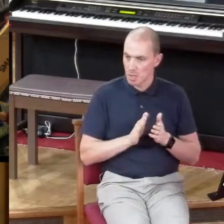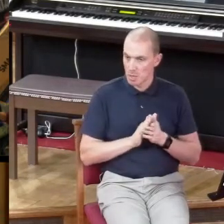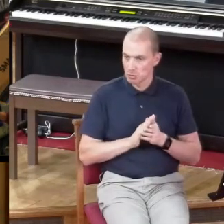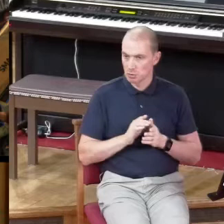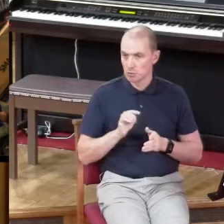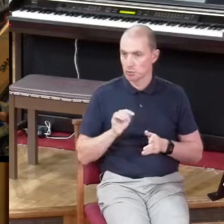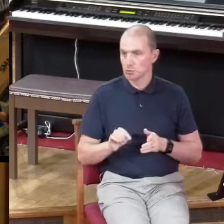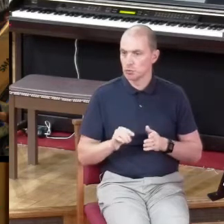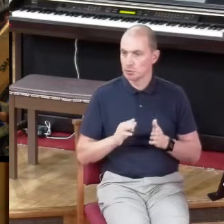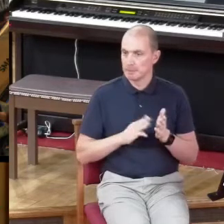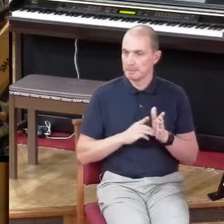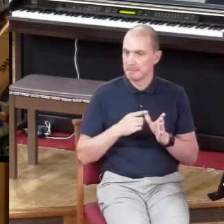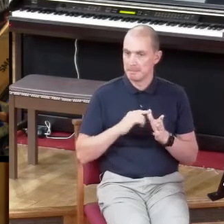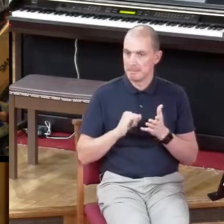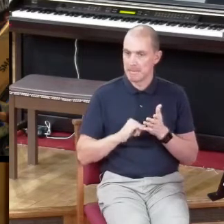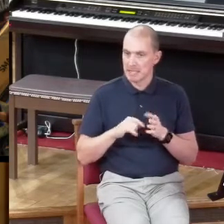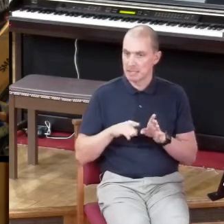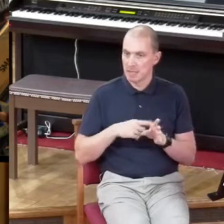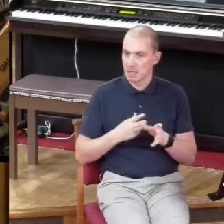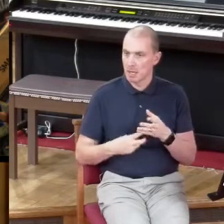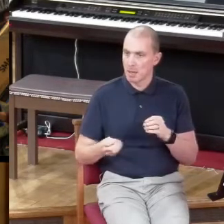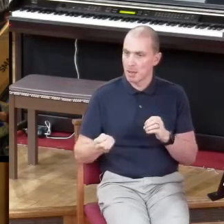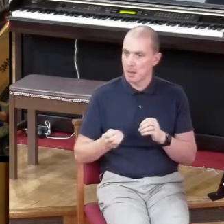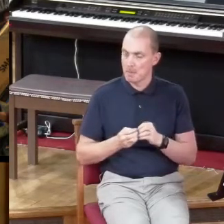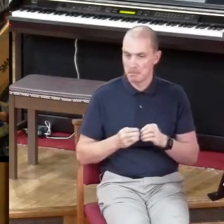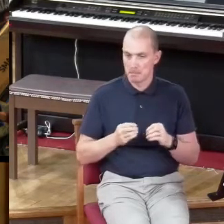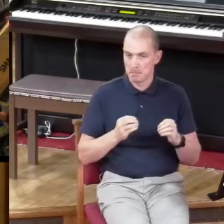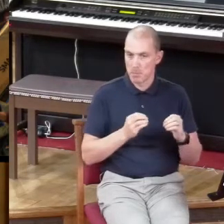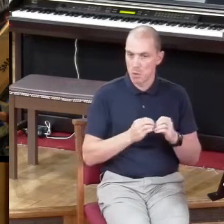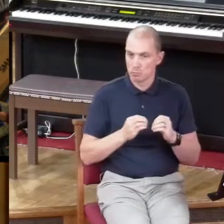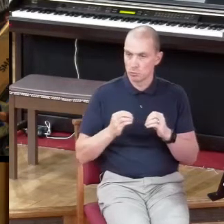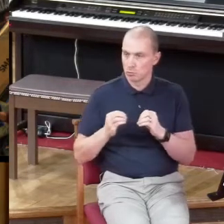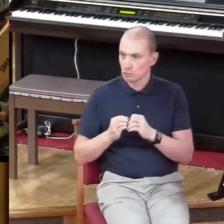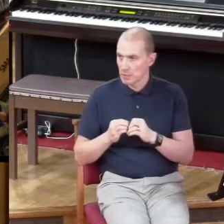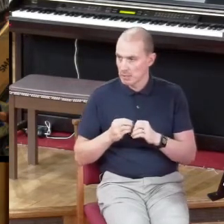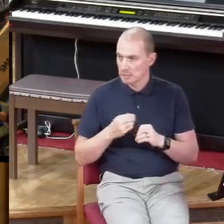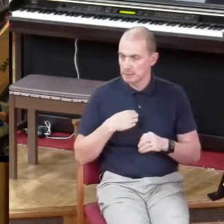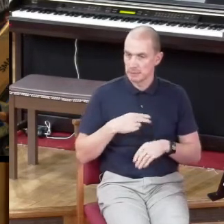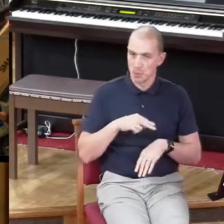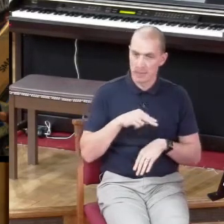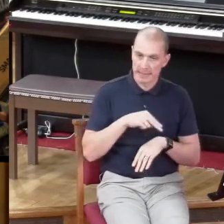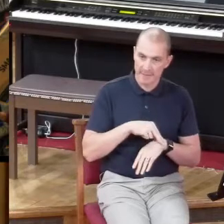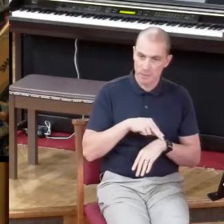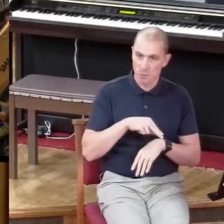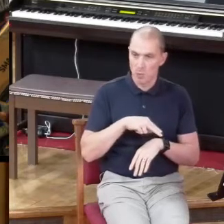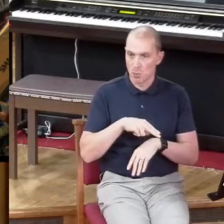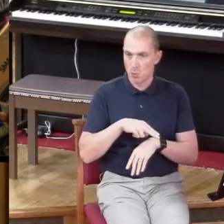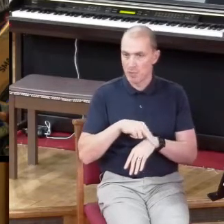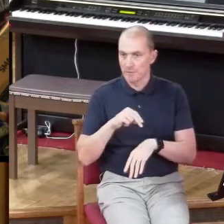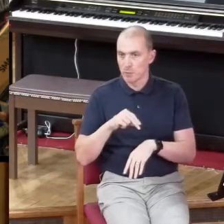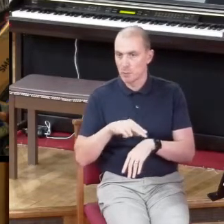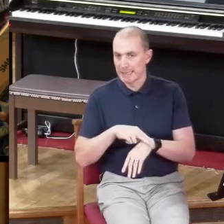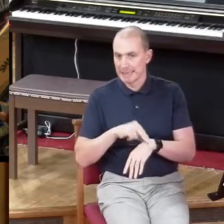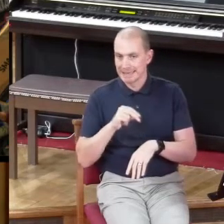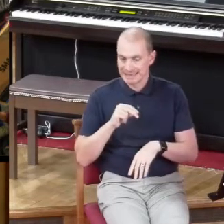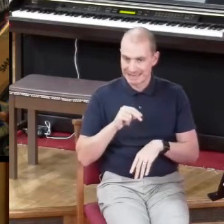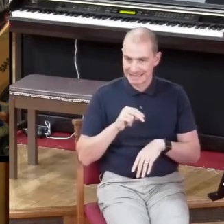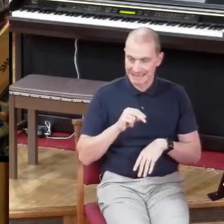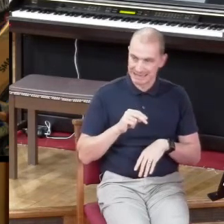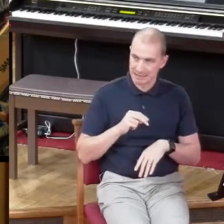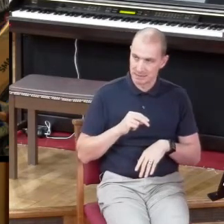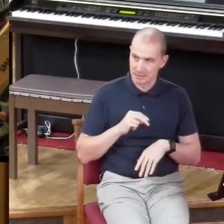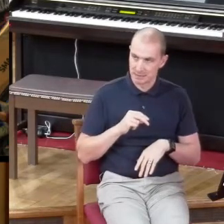brigade, in the family, to children and to grandchildren, to nephews and nieces. But we won't